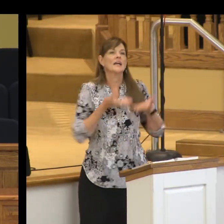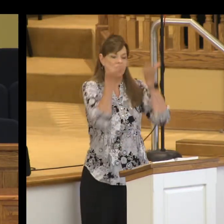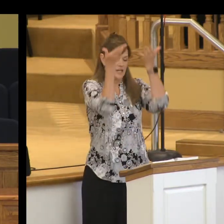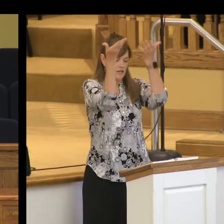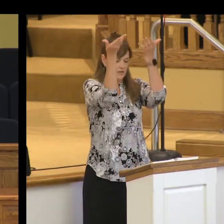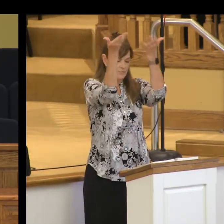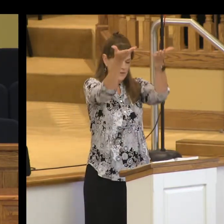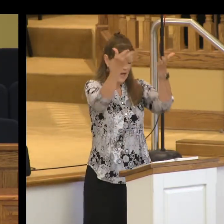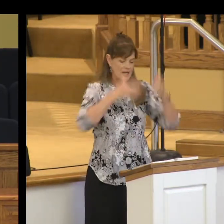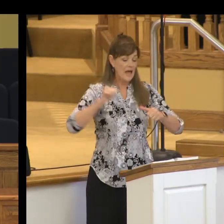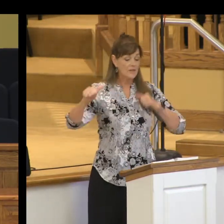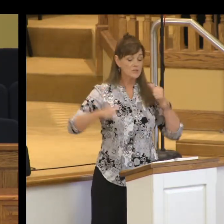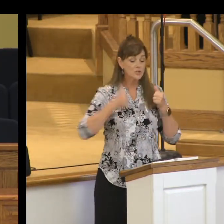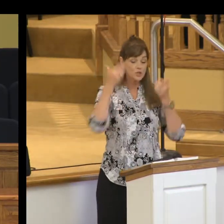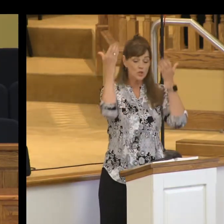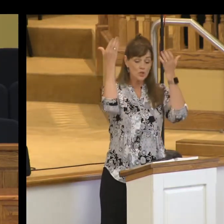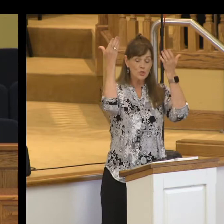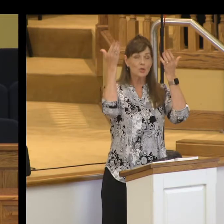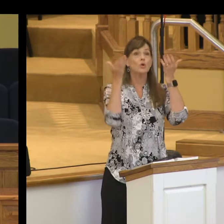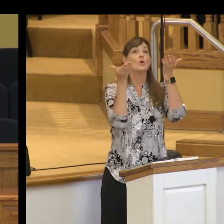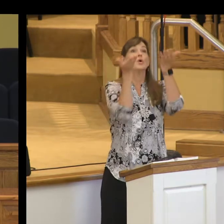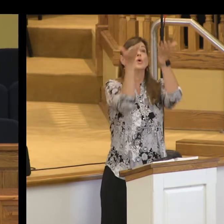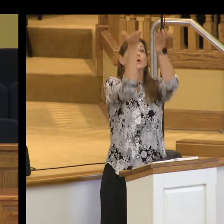Lord, I give my life to you.